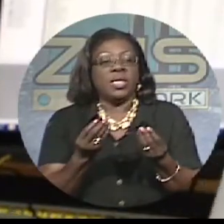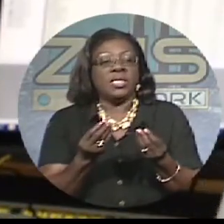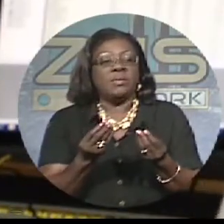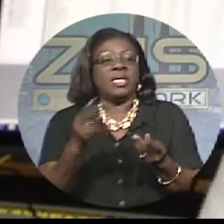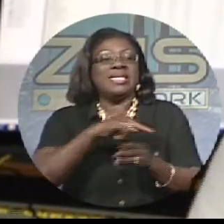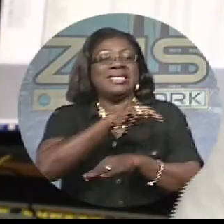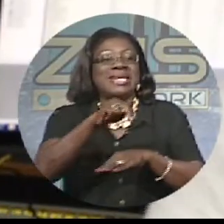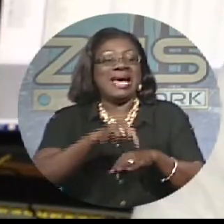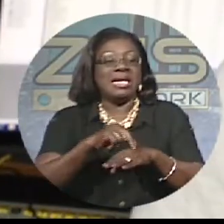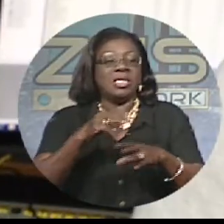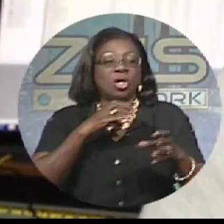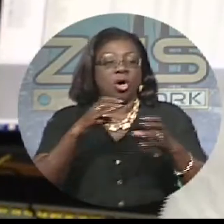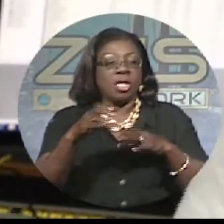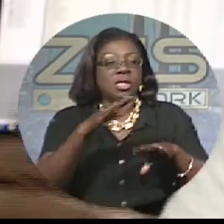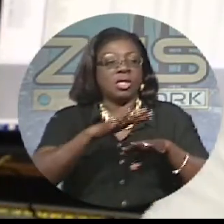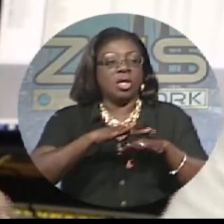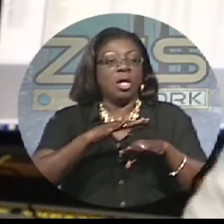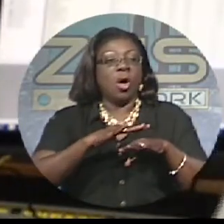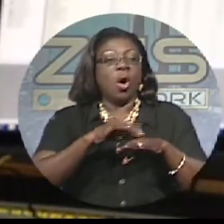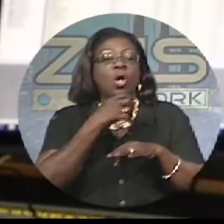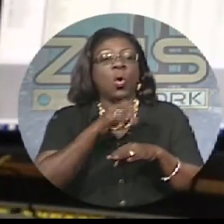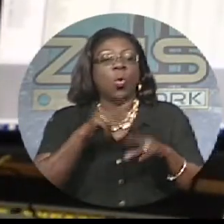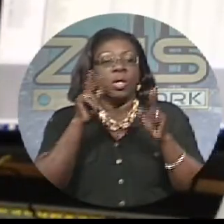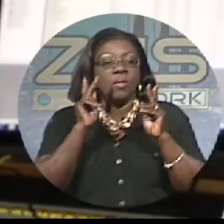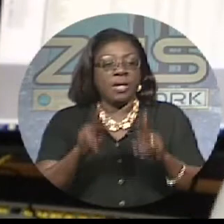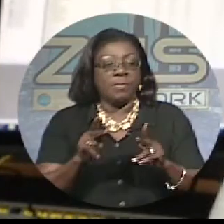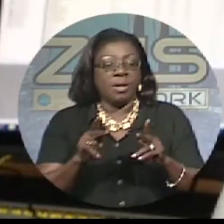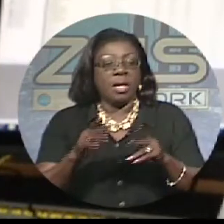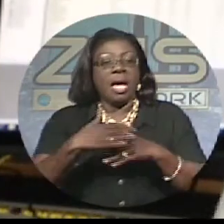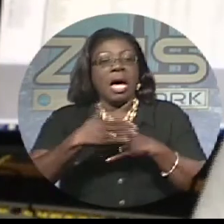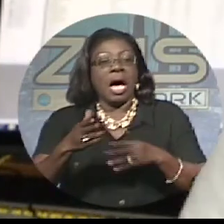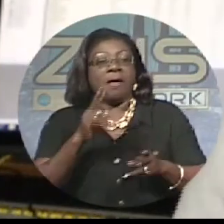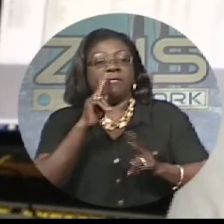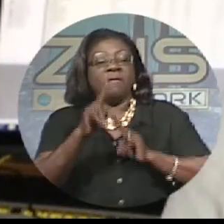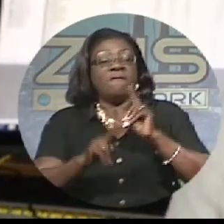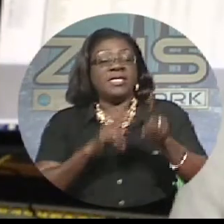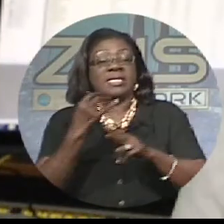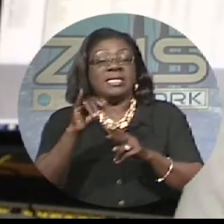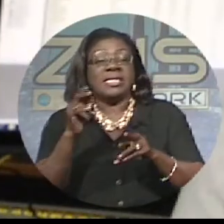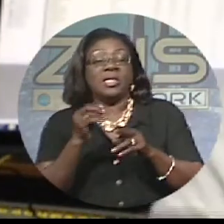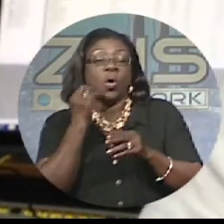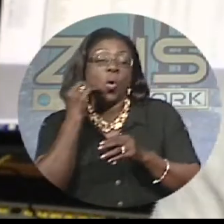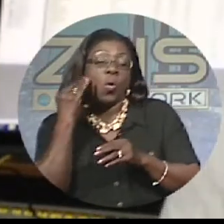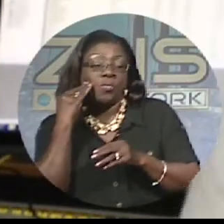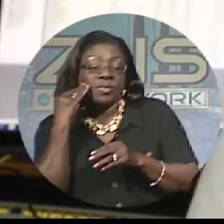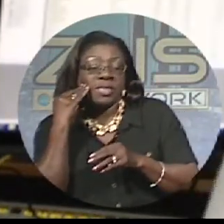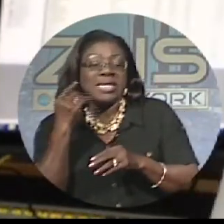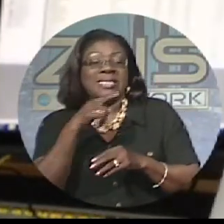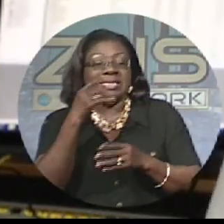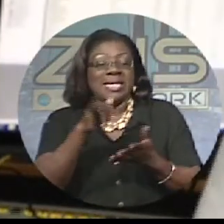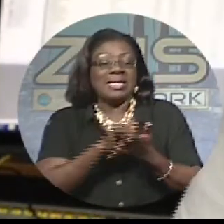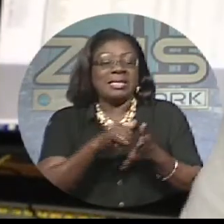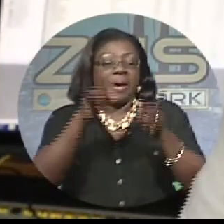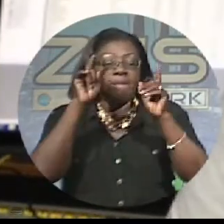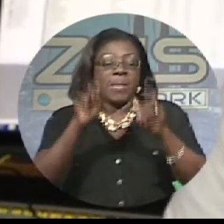Council on Older Persons, after visitations of the homes, decided that there must be